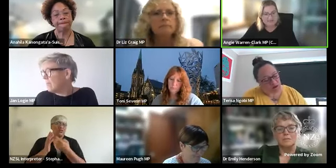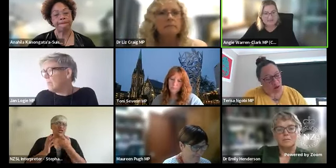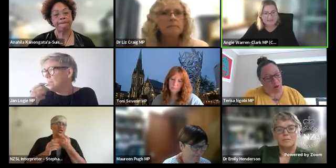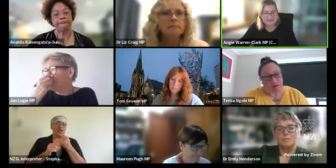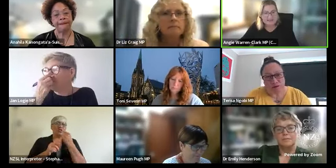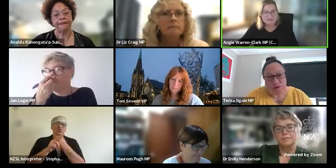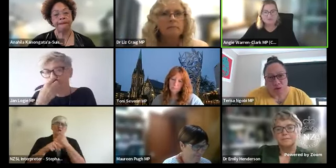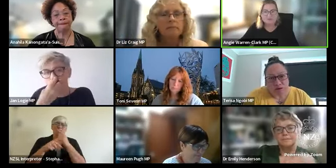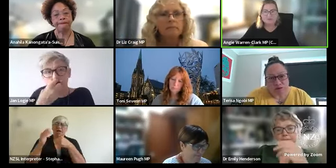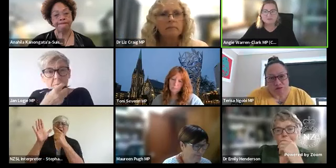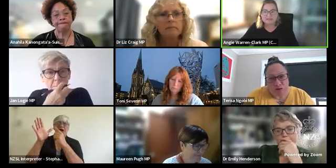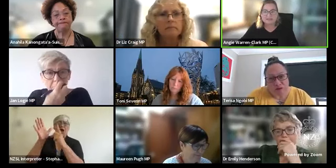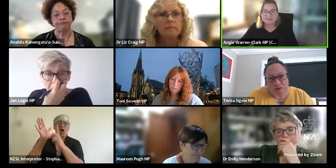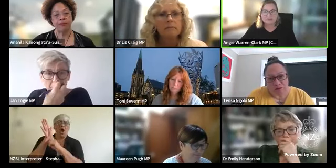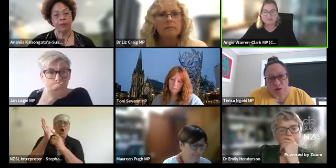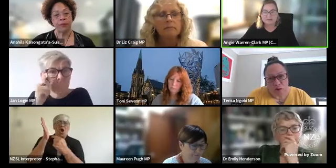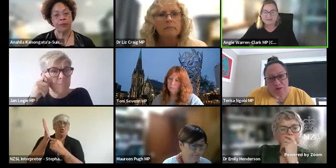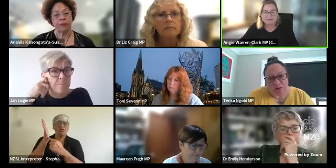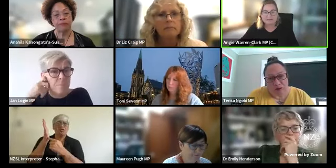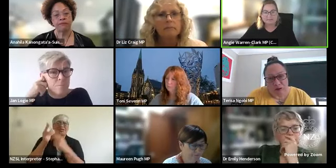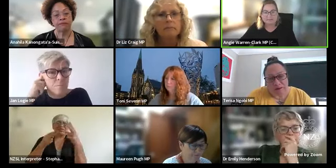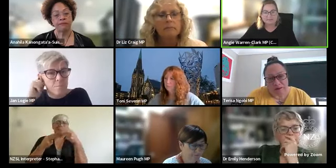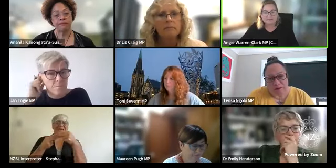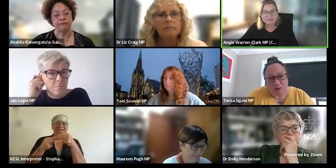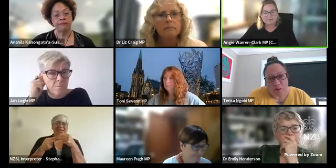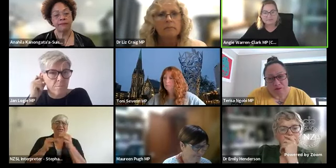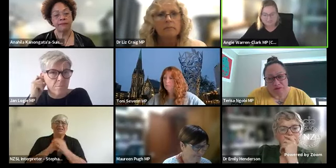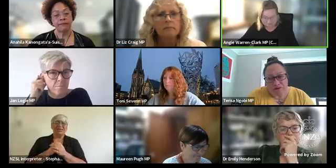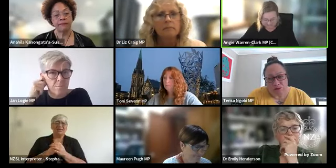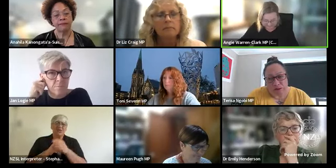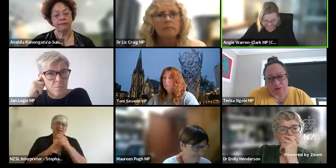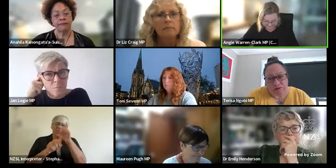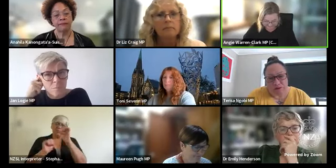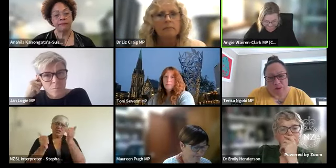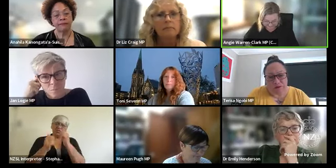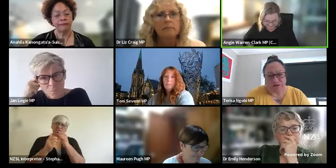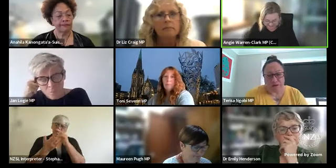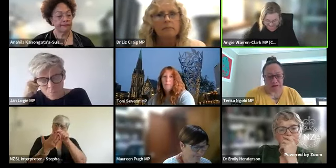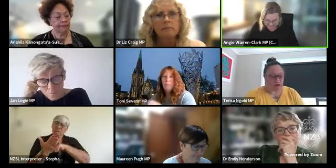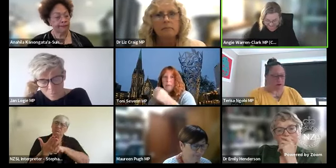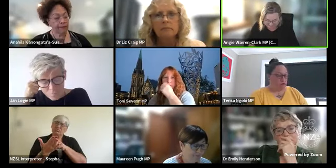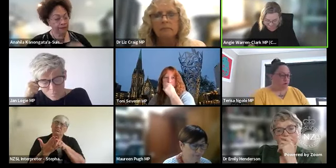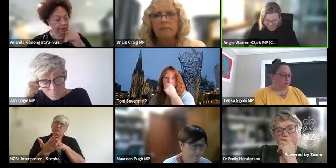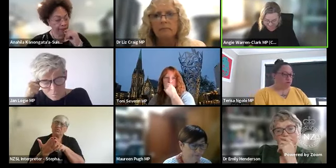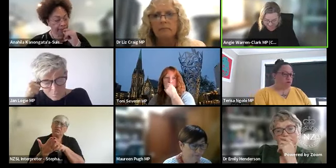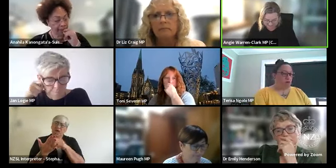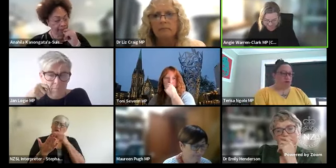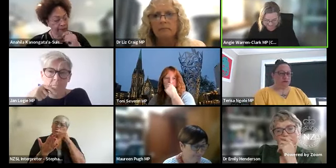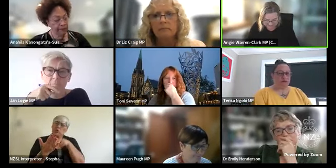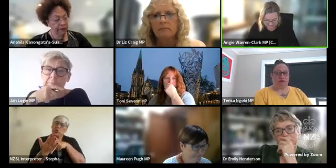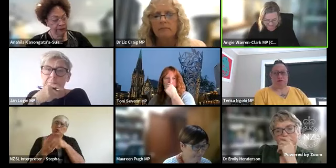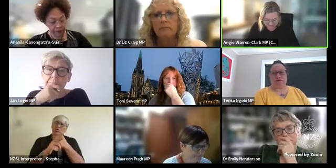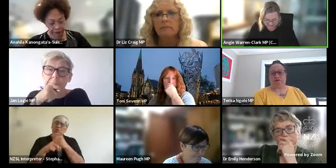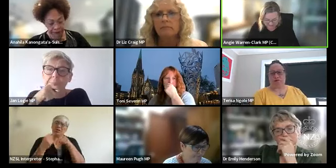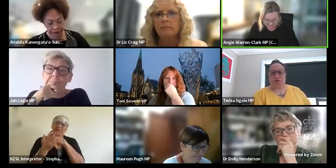alt tags that you've talked about in your written submission.